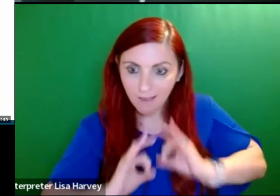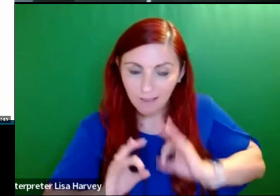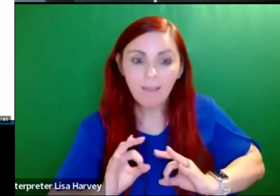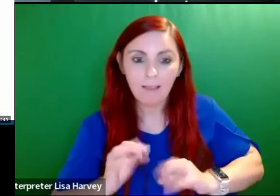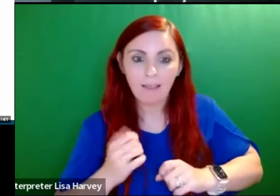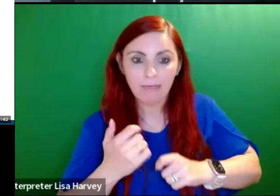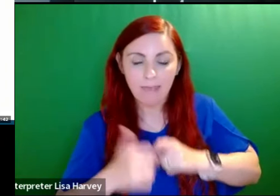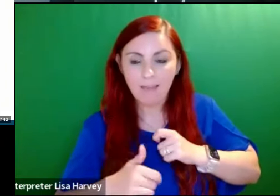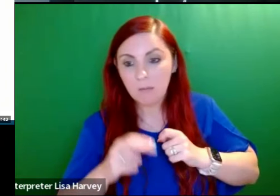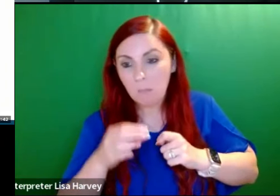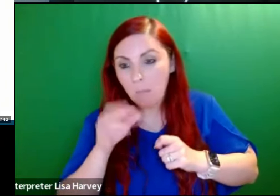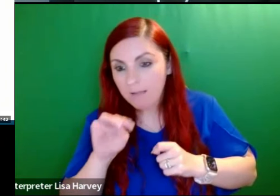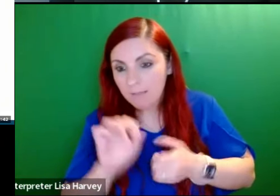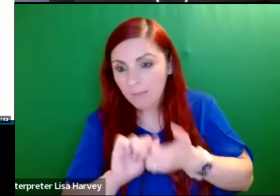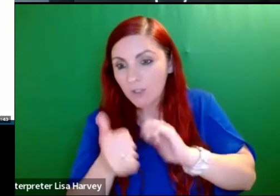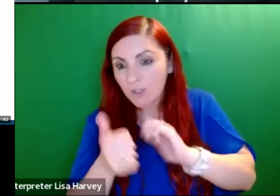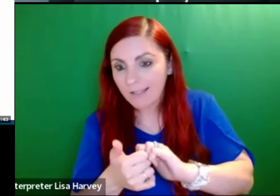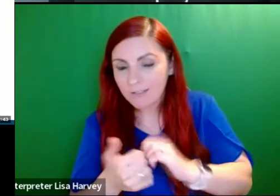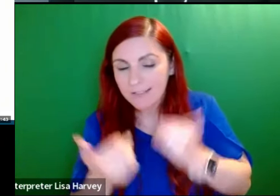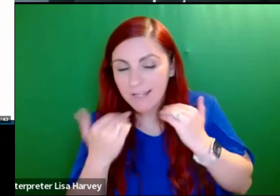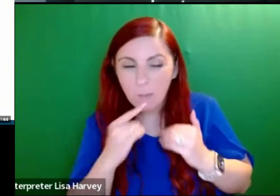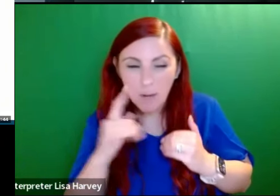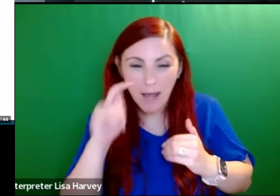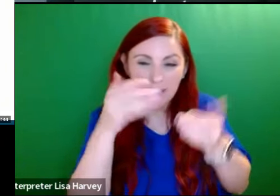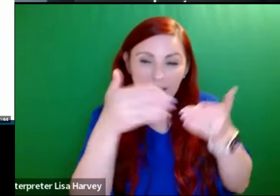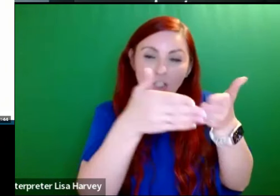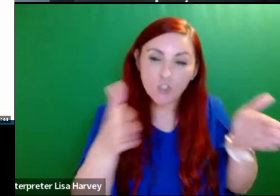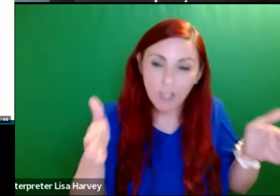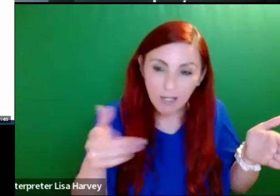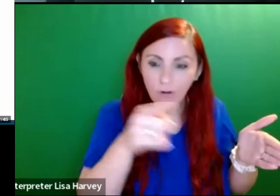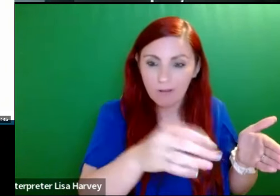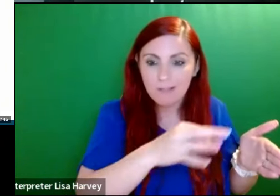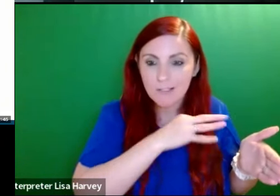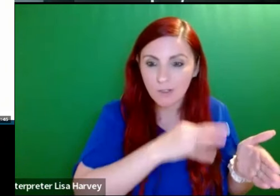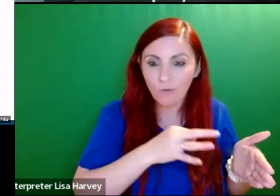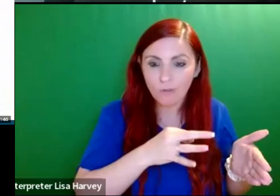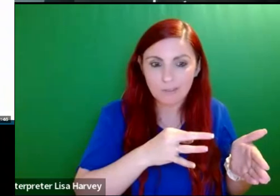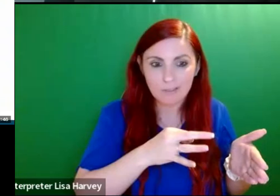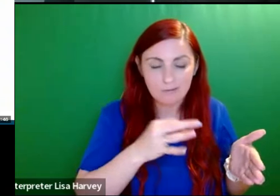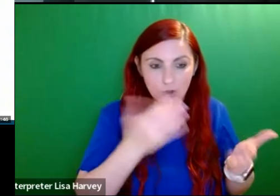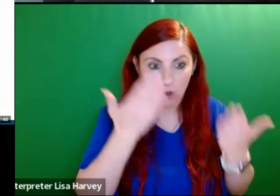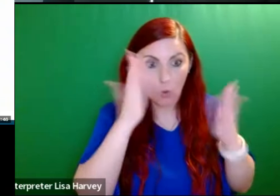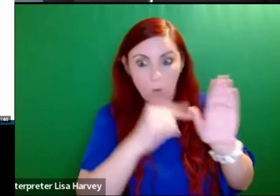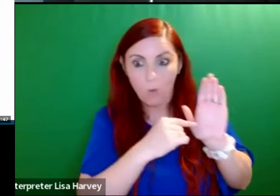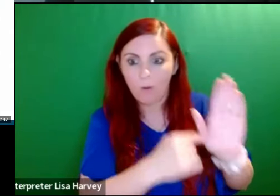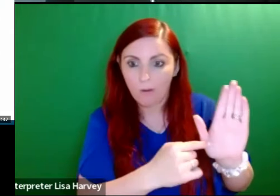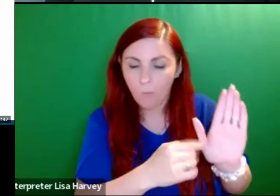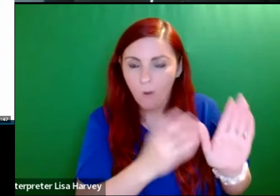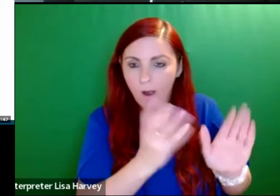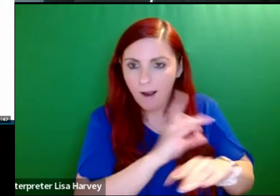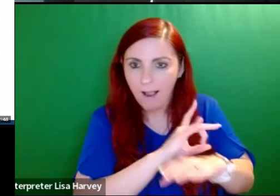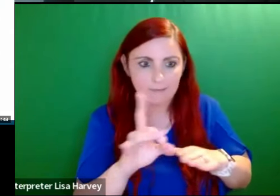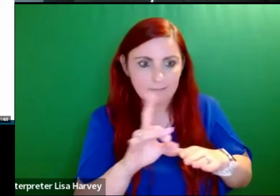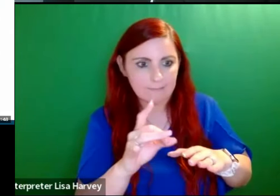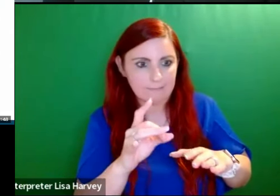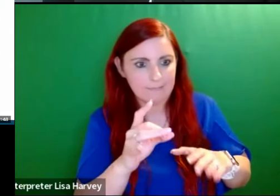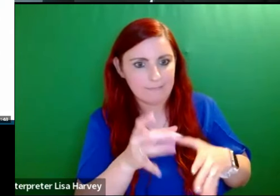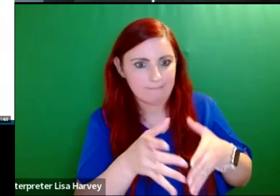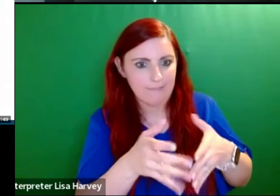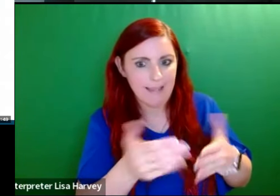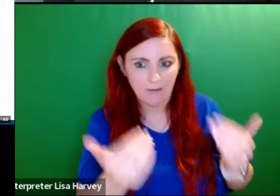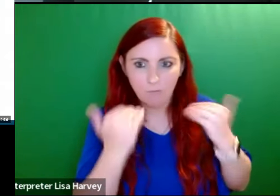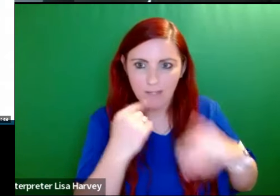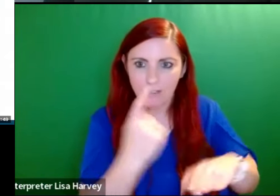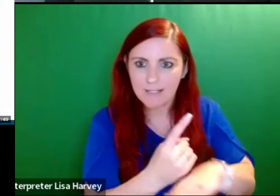good indication of what kind of information is out there, what kind of